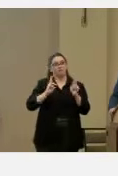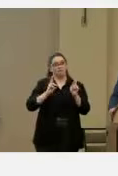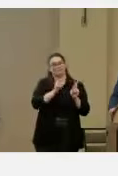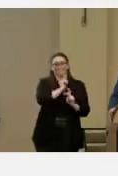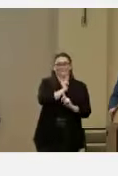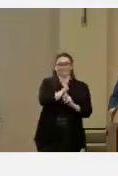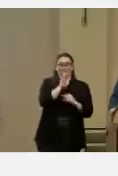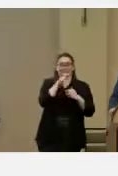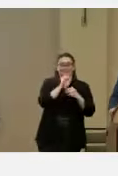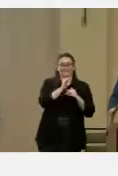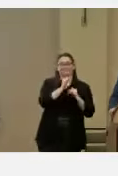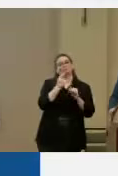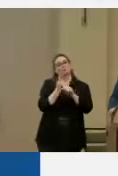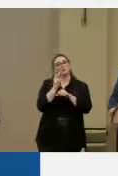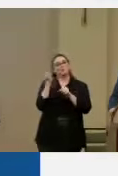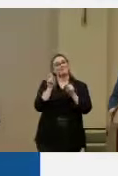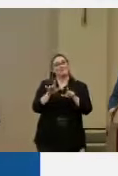including myself, do use it.